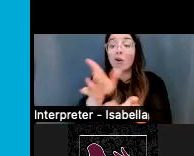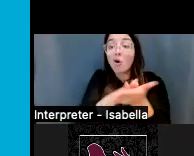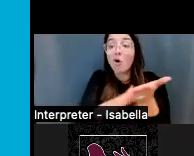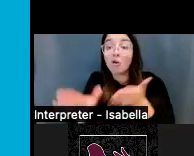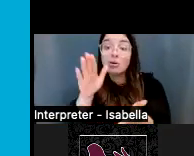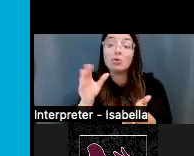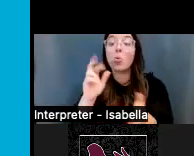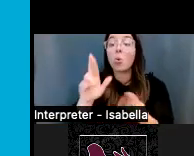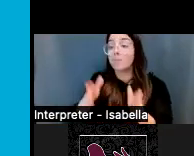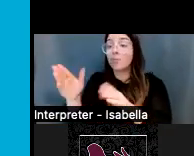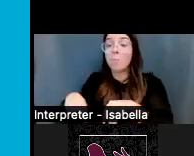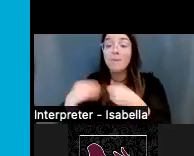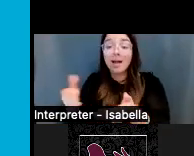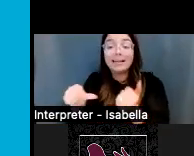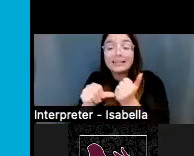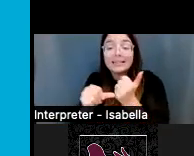just to name a few.